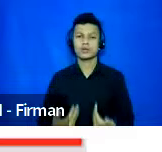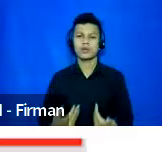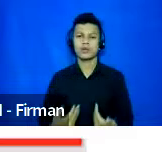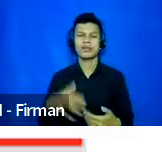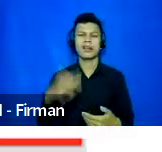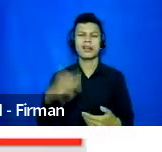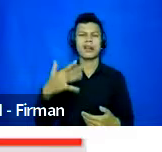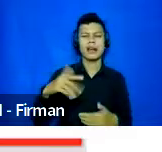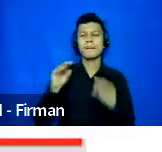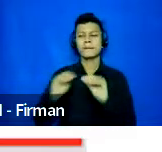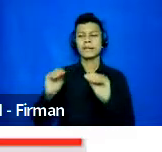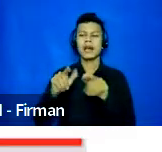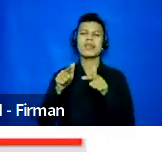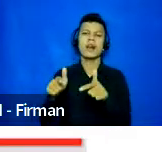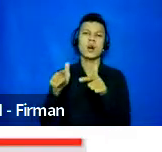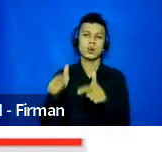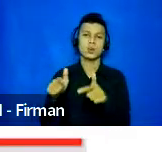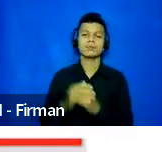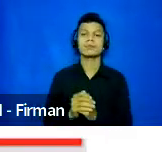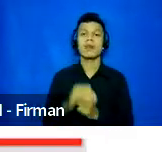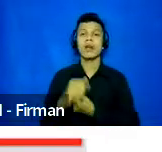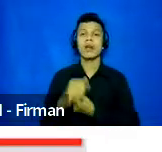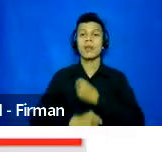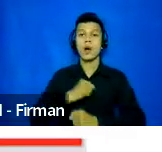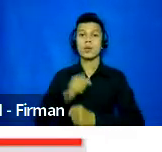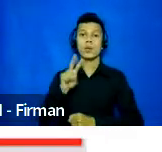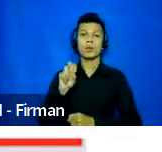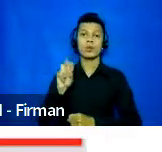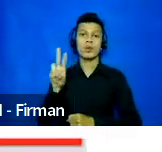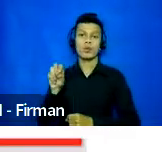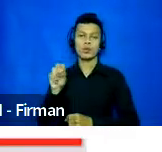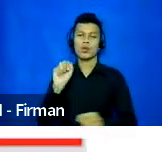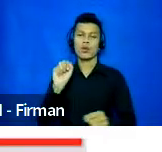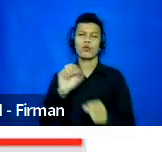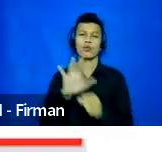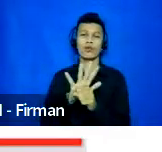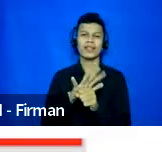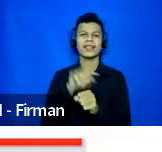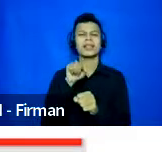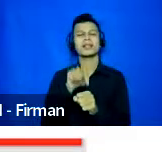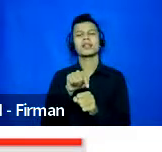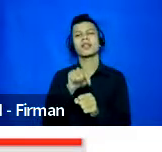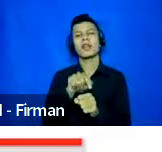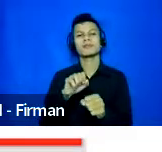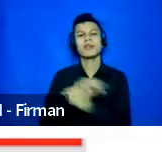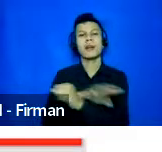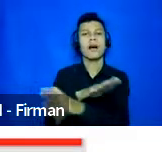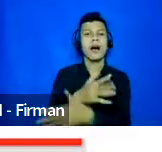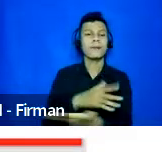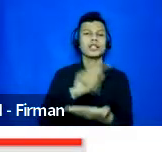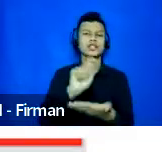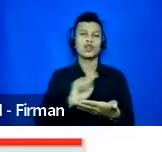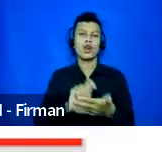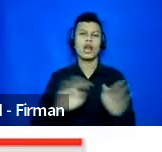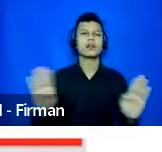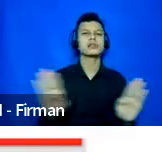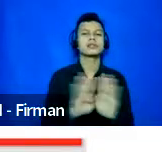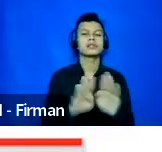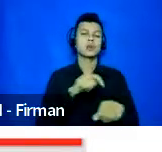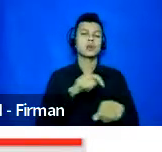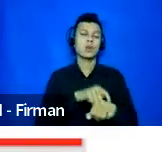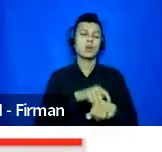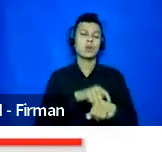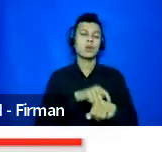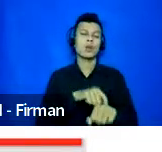in 2020, COVID-19 pandemic closed schools for extended period of time. In the beginning of the pandemic, Save the Children did